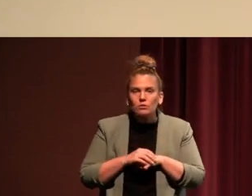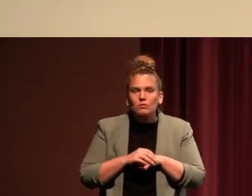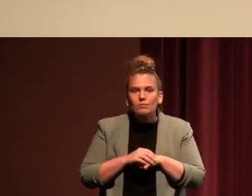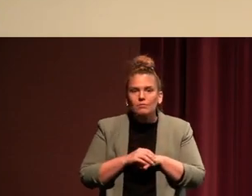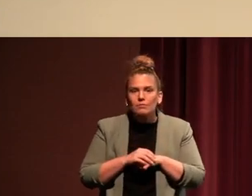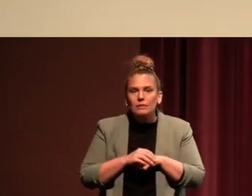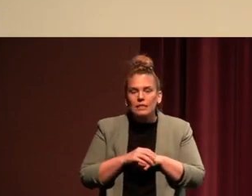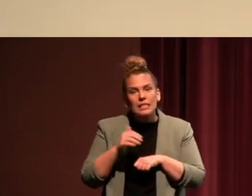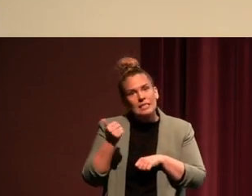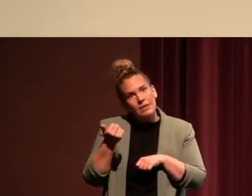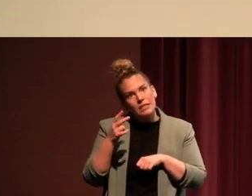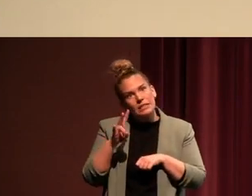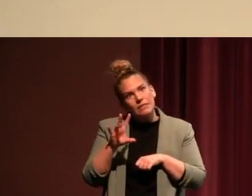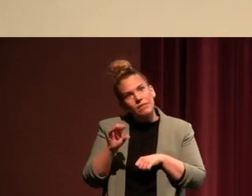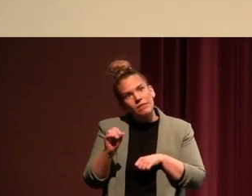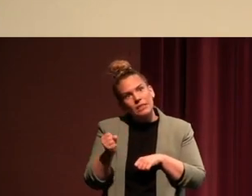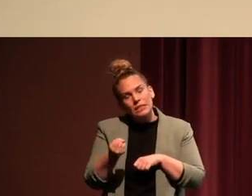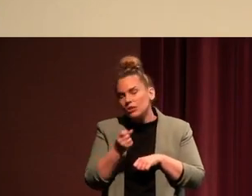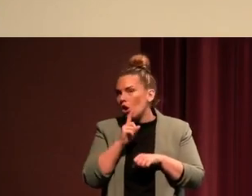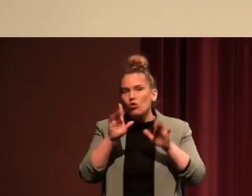The 1750s are great.